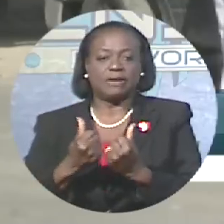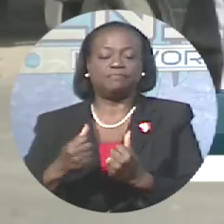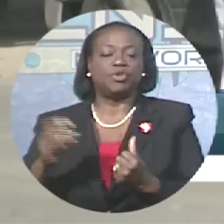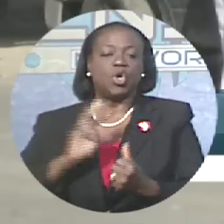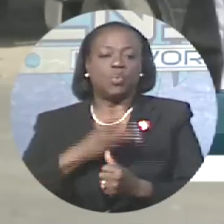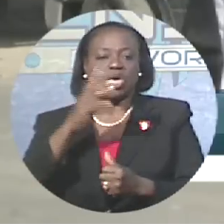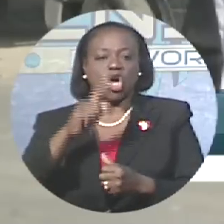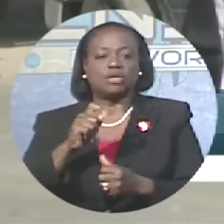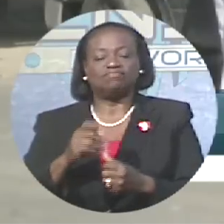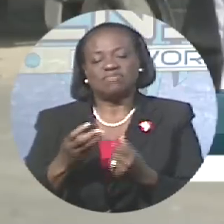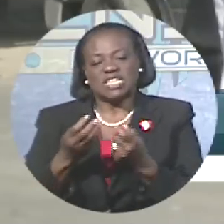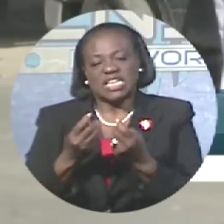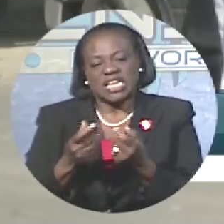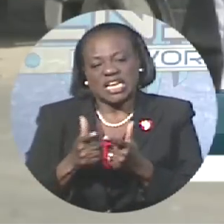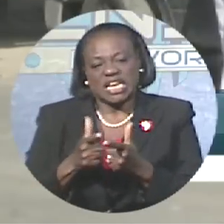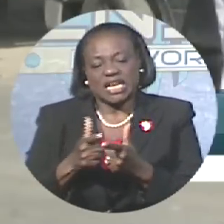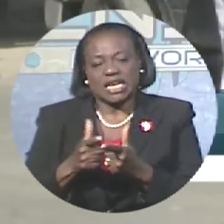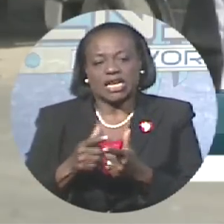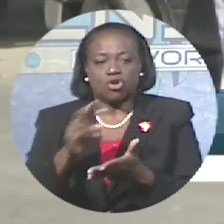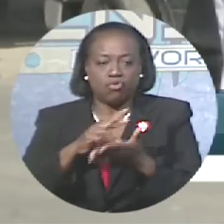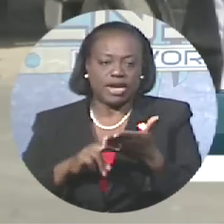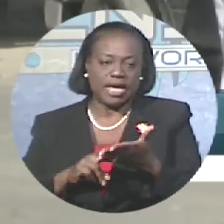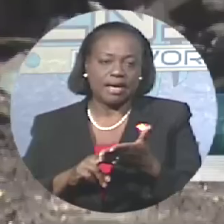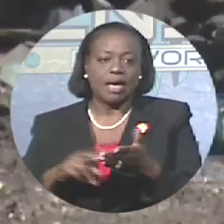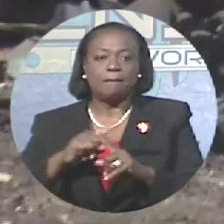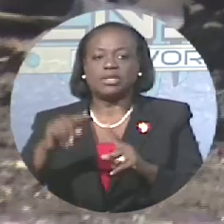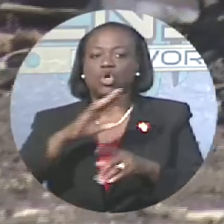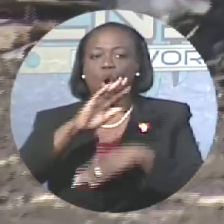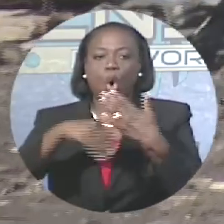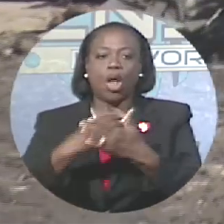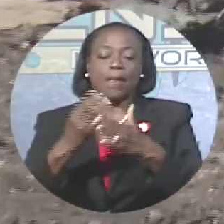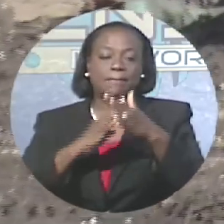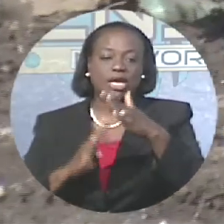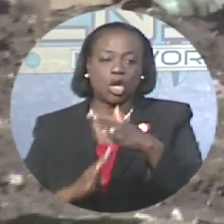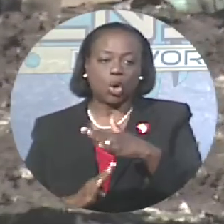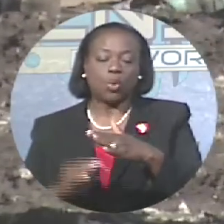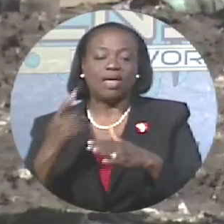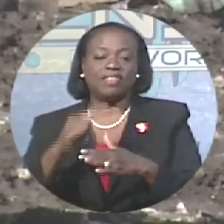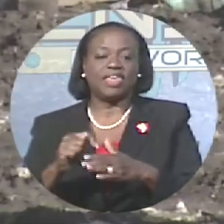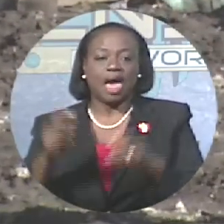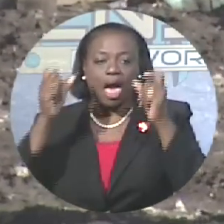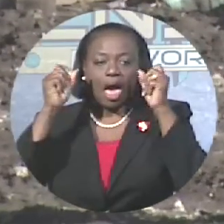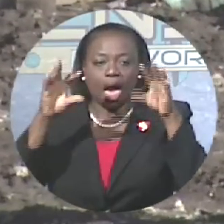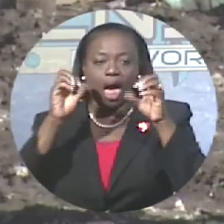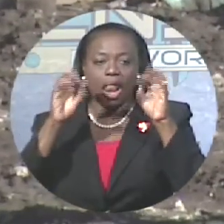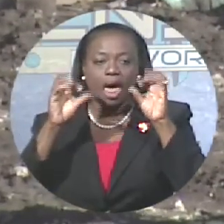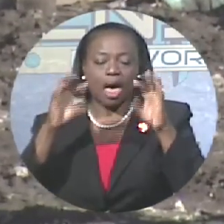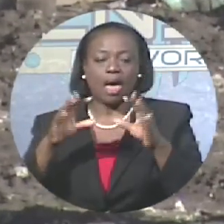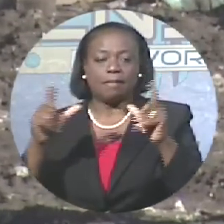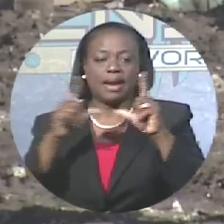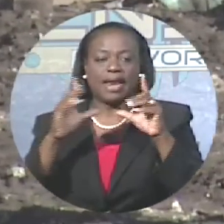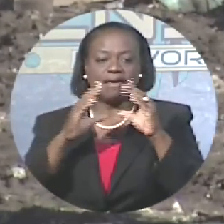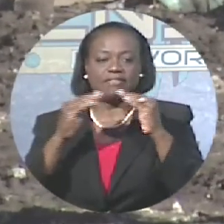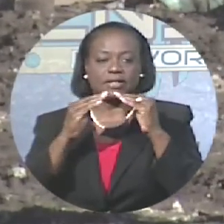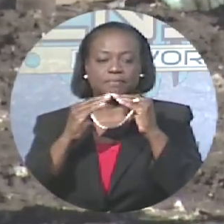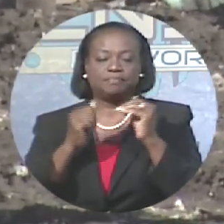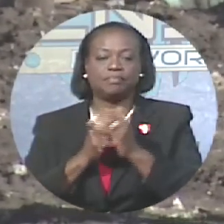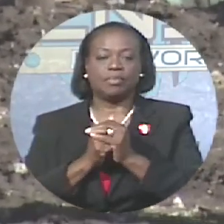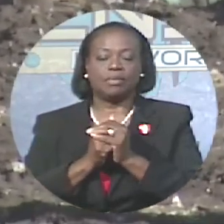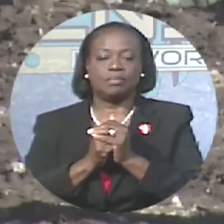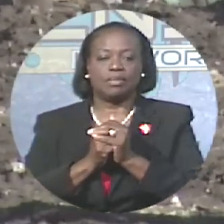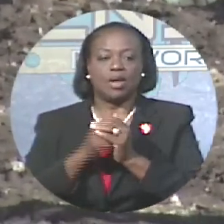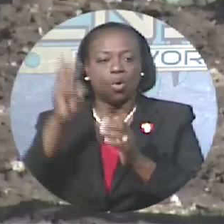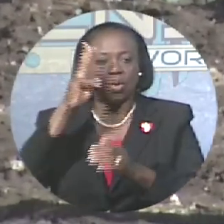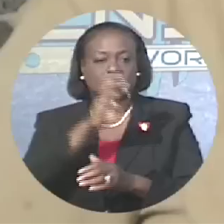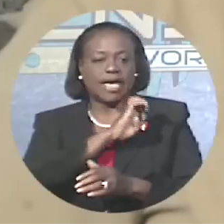readings, but they were all below what we call the alarm levels. Director of Fire Services Assistant Superintendent Walter Evans also talked to